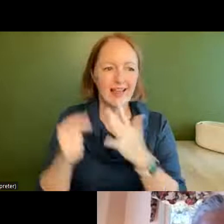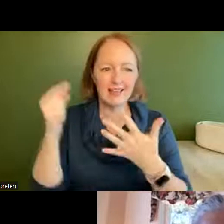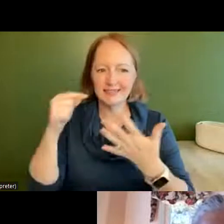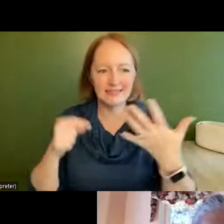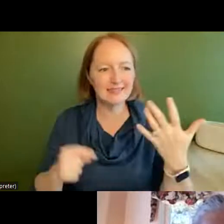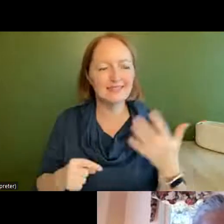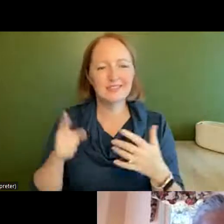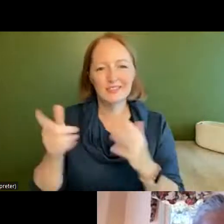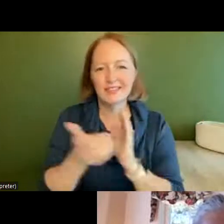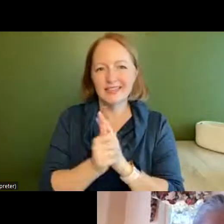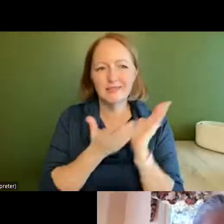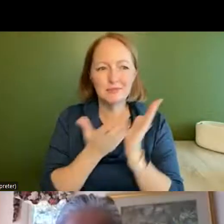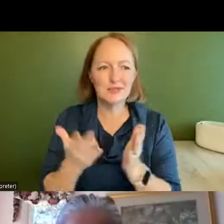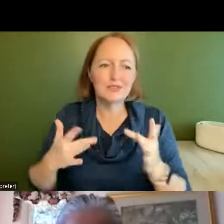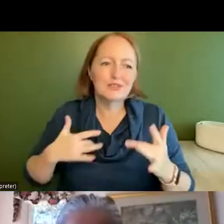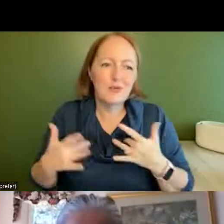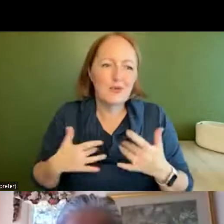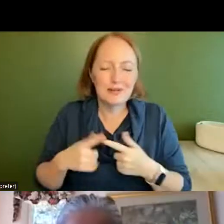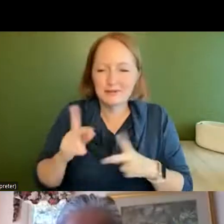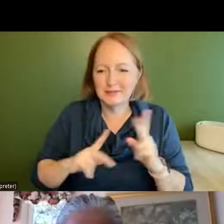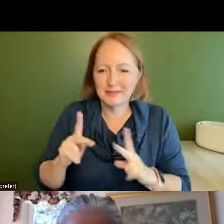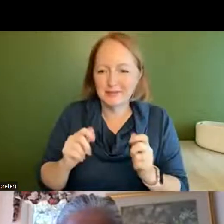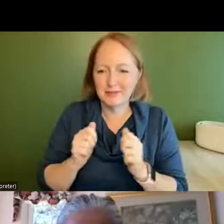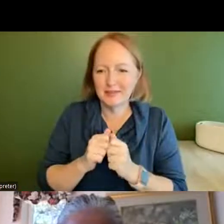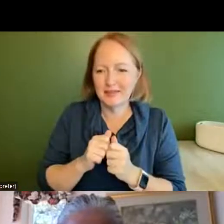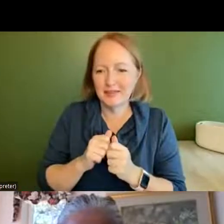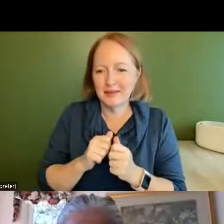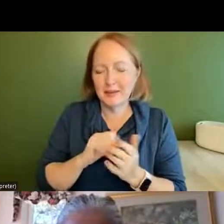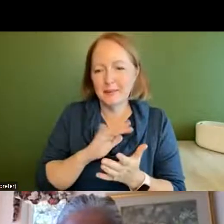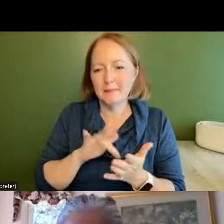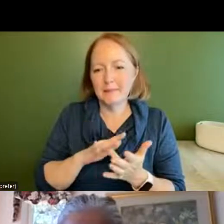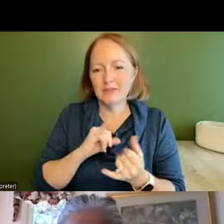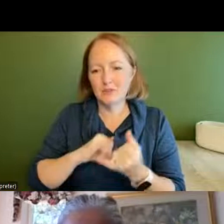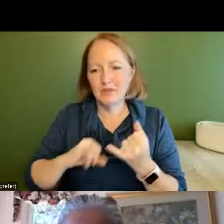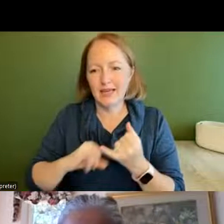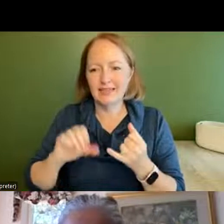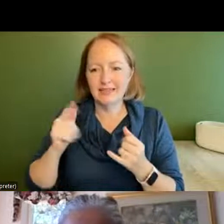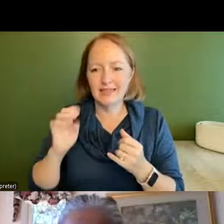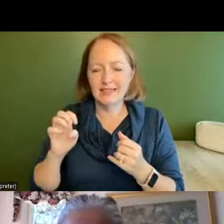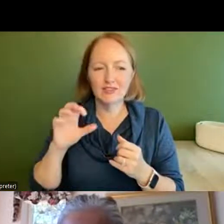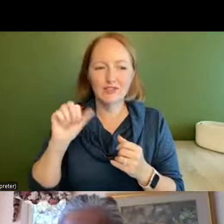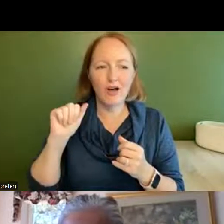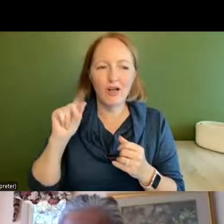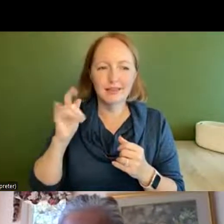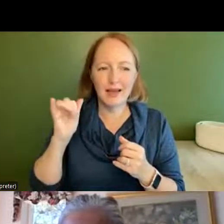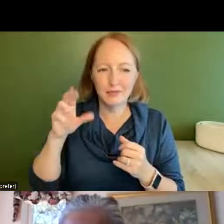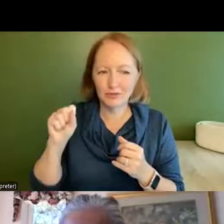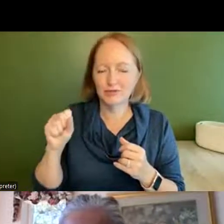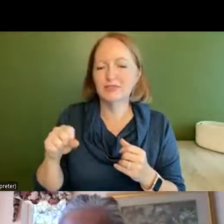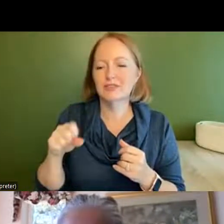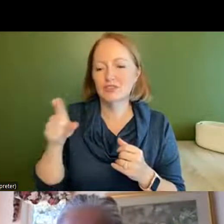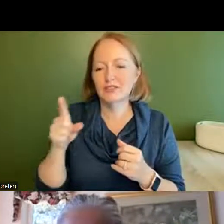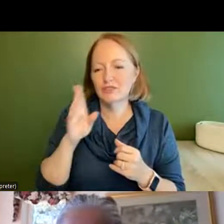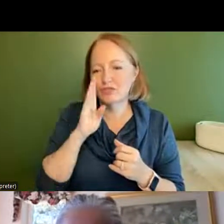which is her gift of bringing joy to people with mid to late stage Alzheimer's. Lori has been a direct care